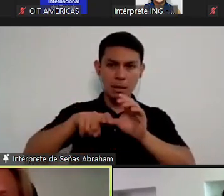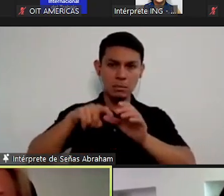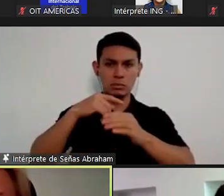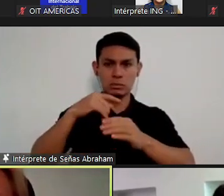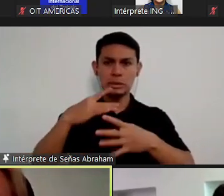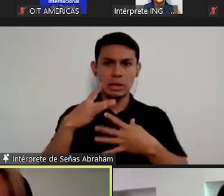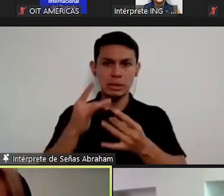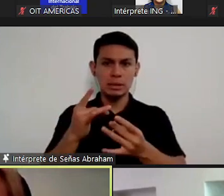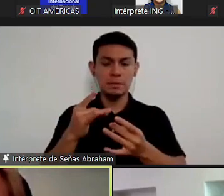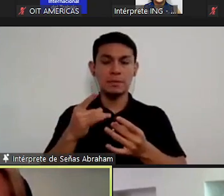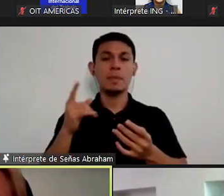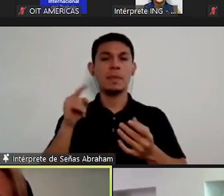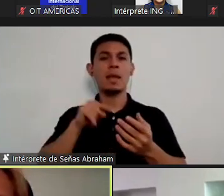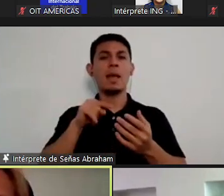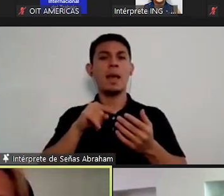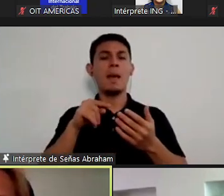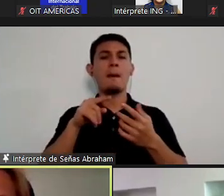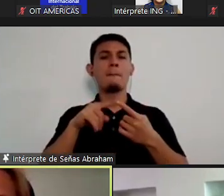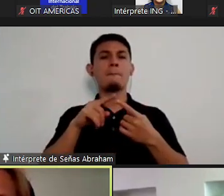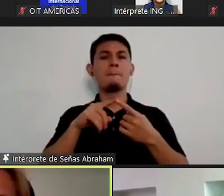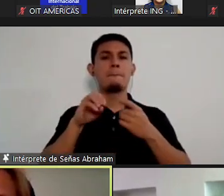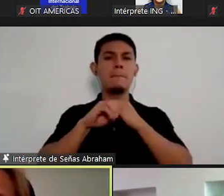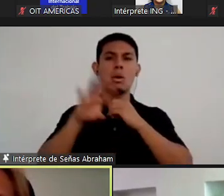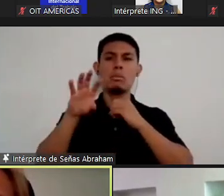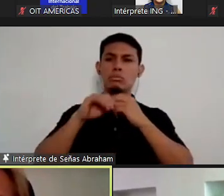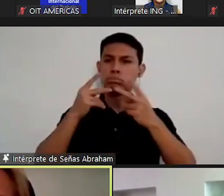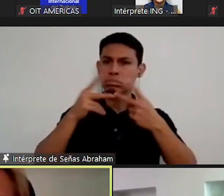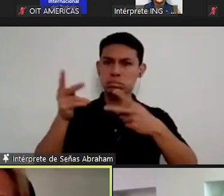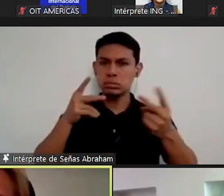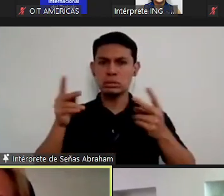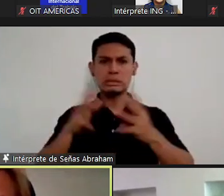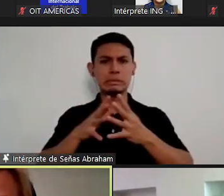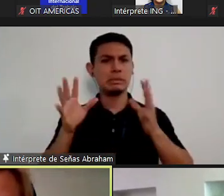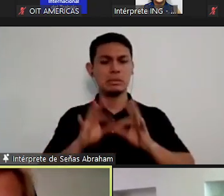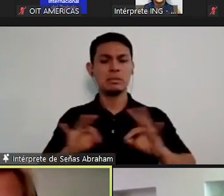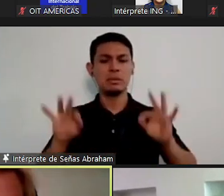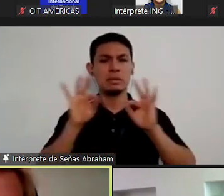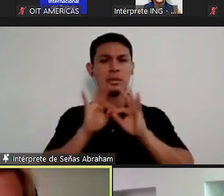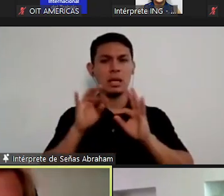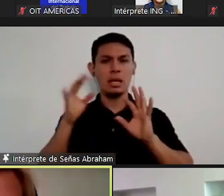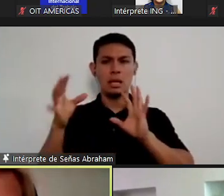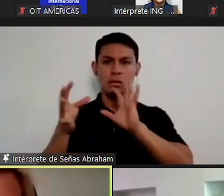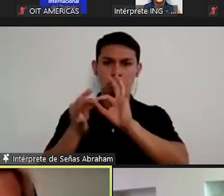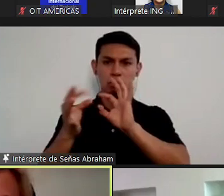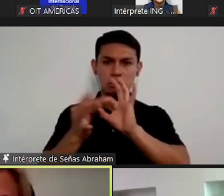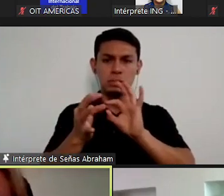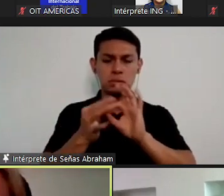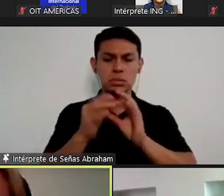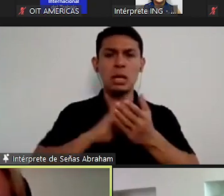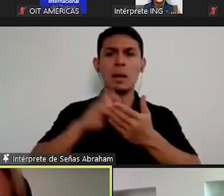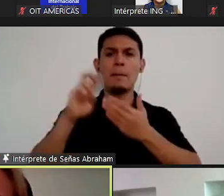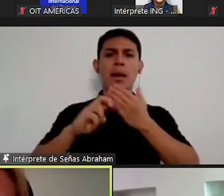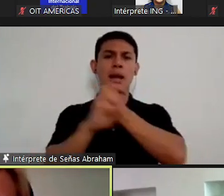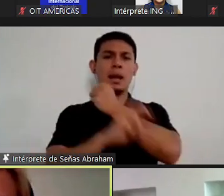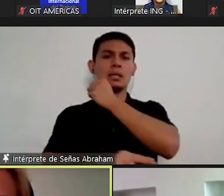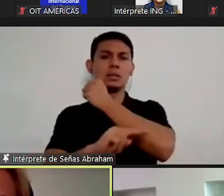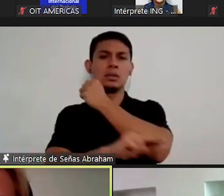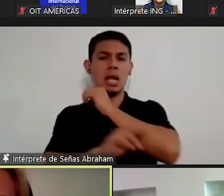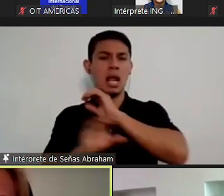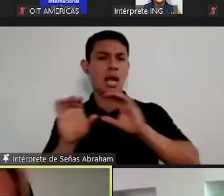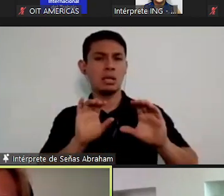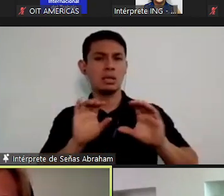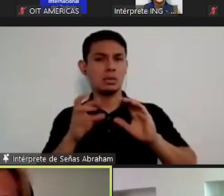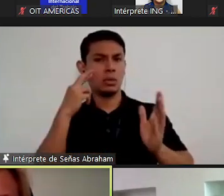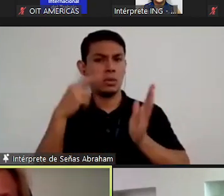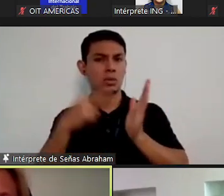the different interesting part interested parties so promotion is the first important axis with the articulation of the national action